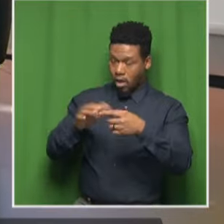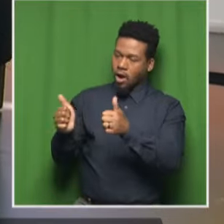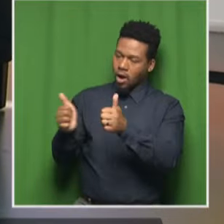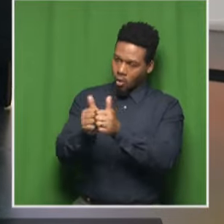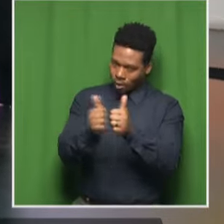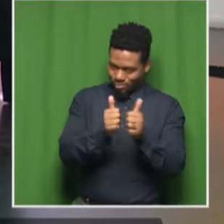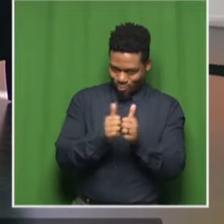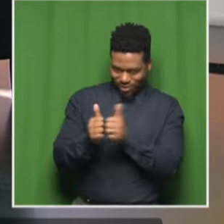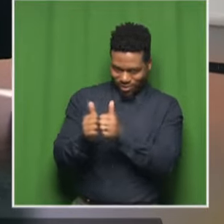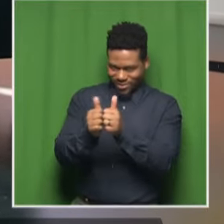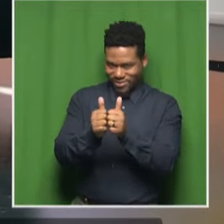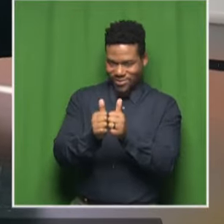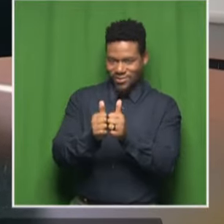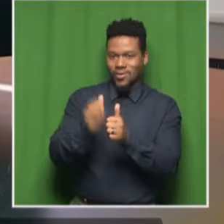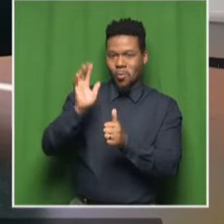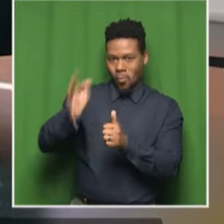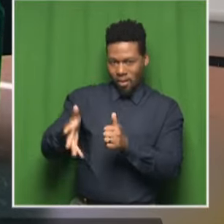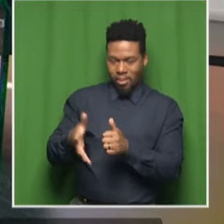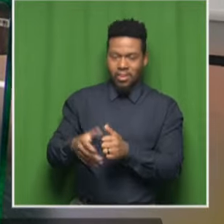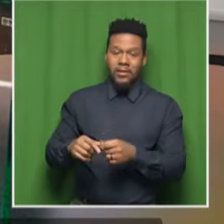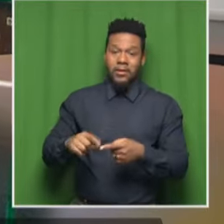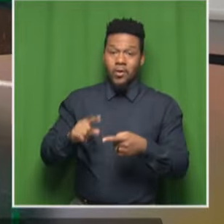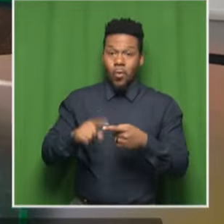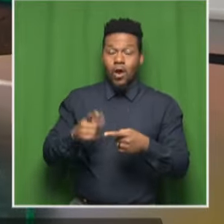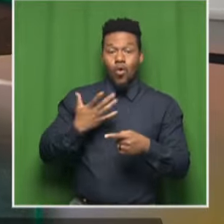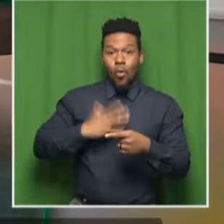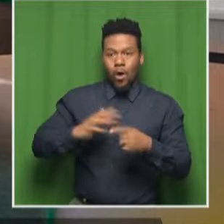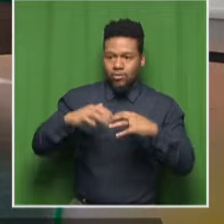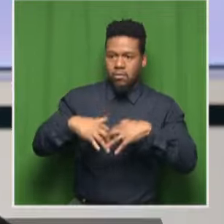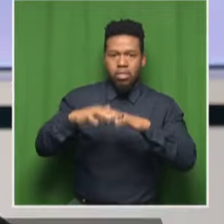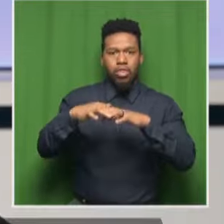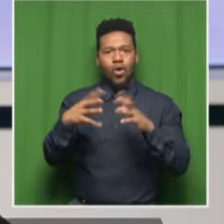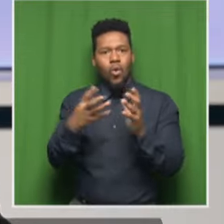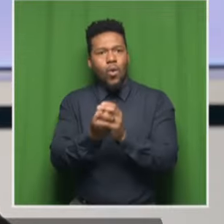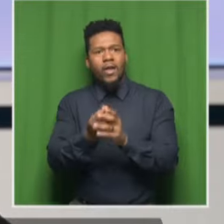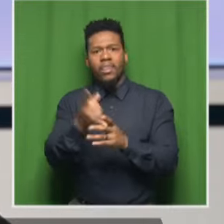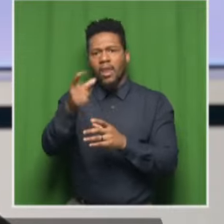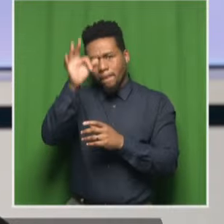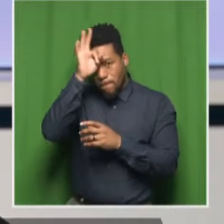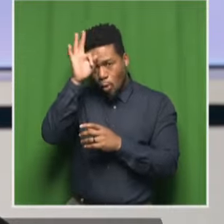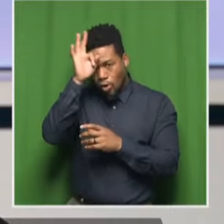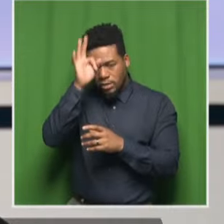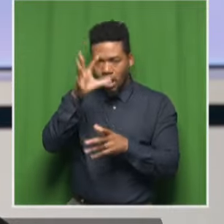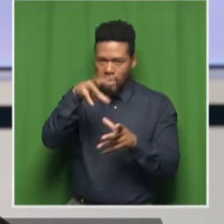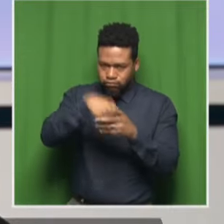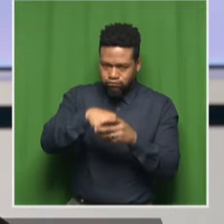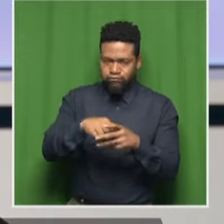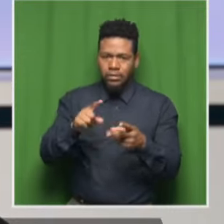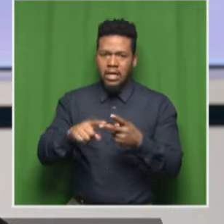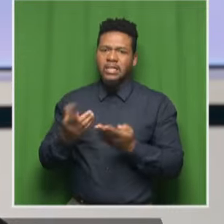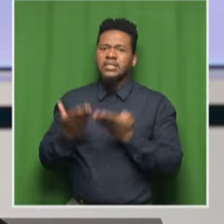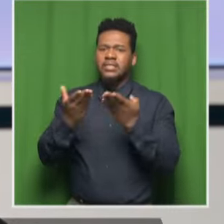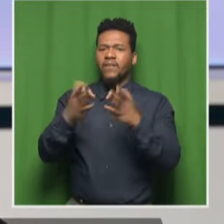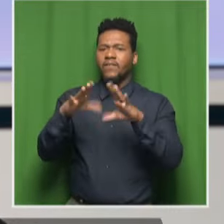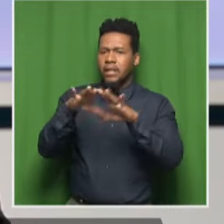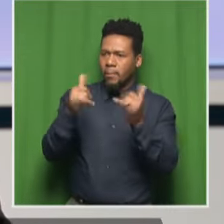collaboration, collaboration. So we want to be able to implement this with authorities, with service providers, with